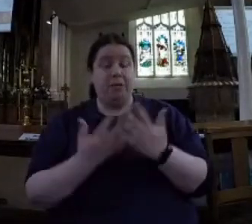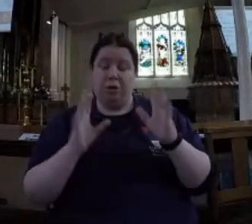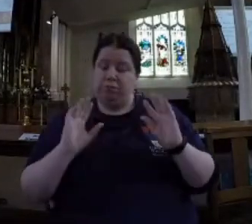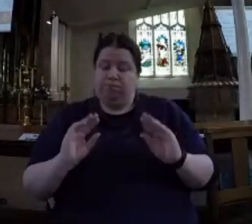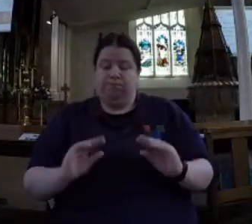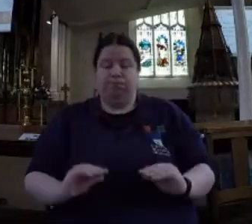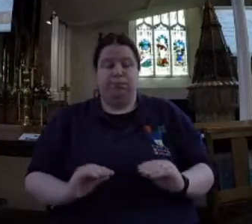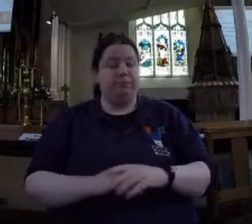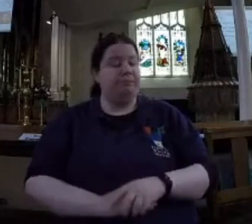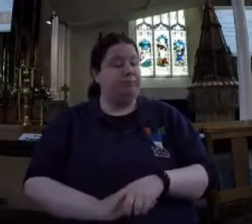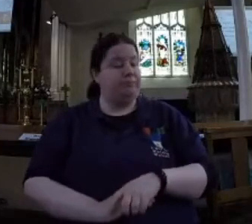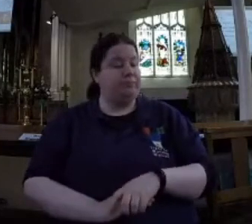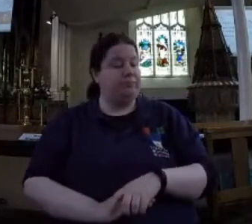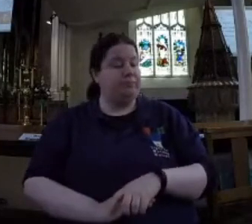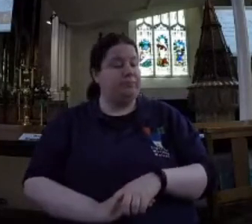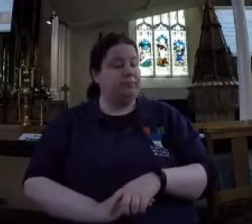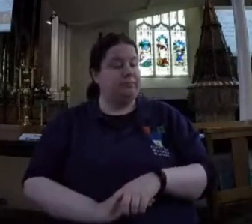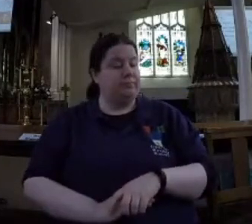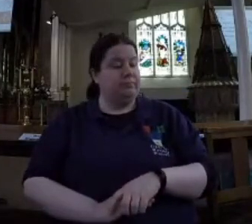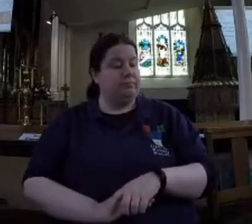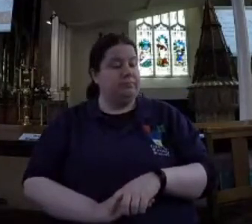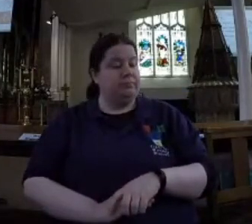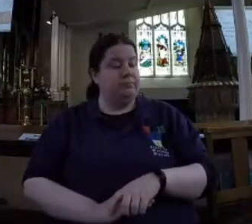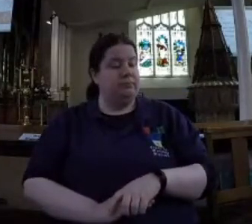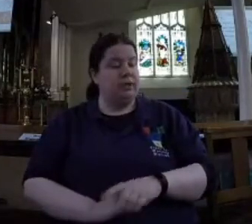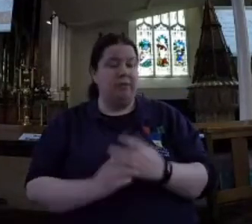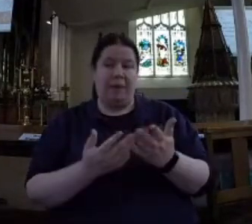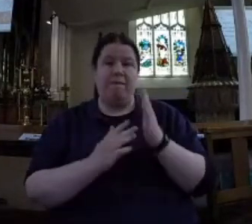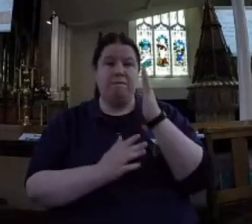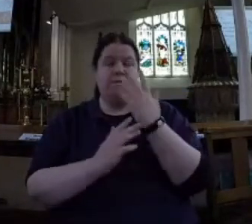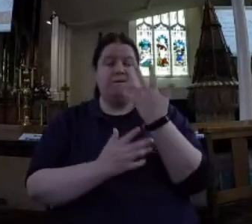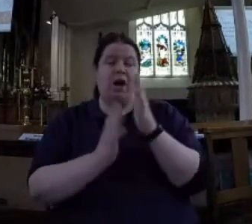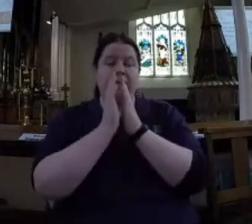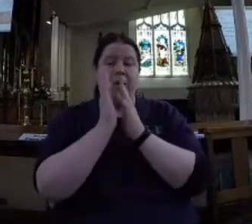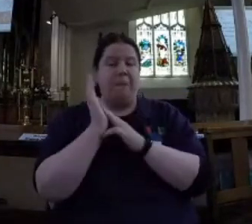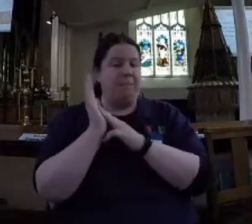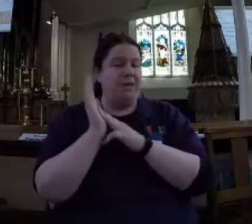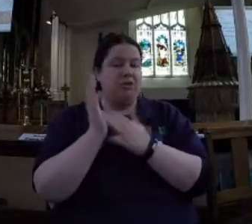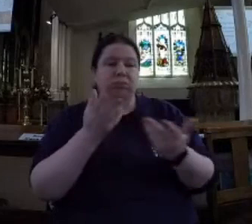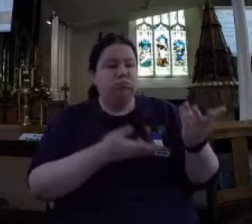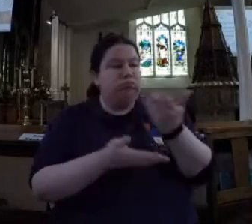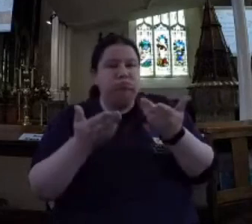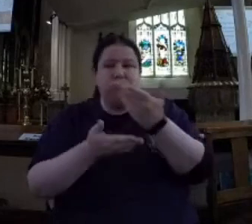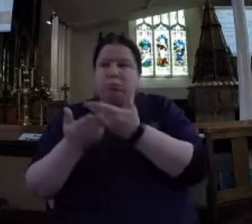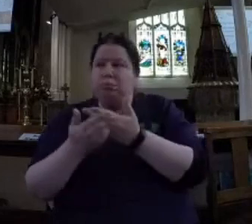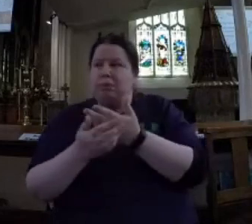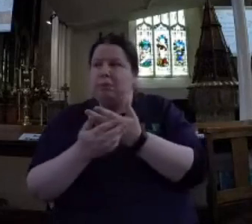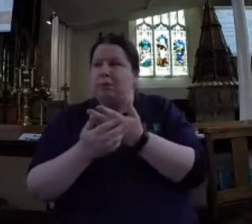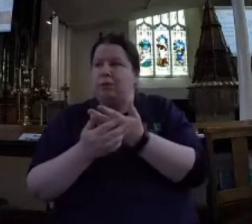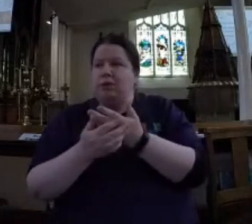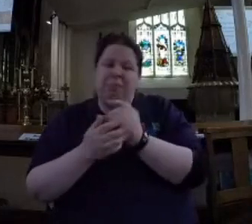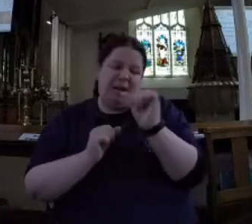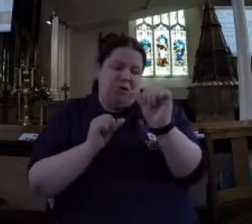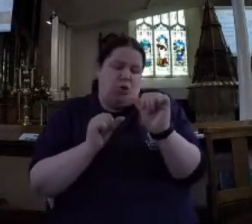there. And like the last few weeks, we're going to have about 5 minutes to chat with a person or the people next to you, perhaps a little bit shorter today